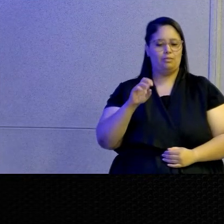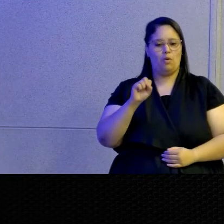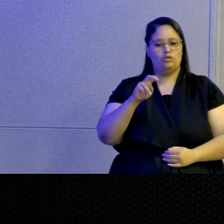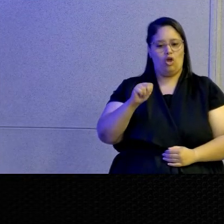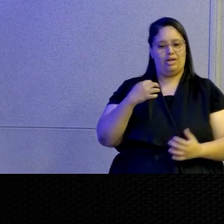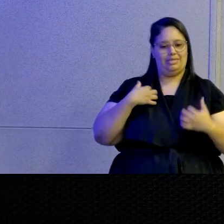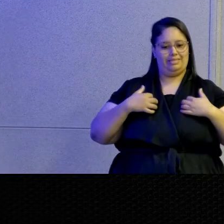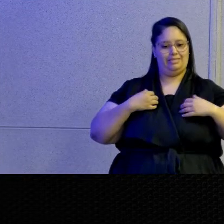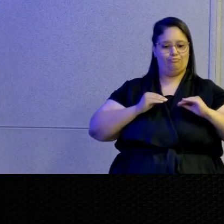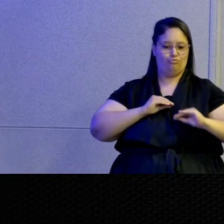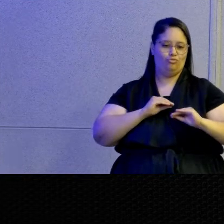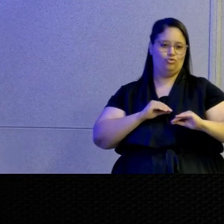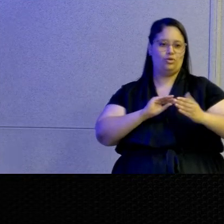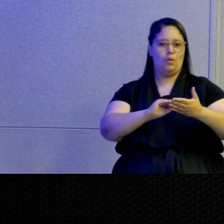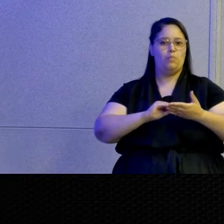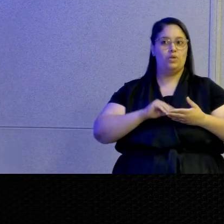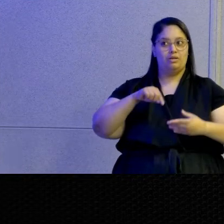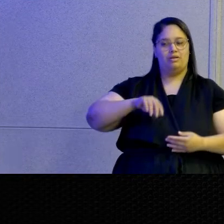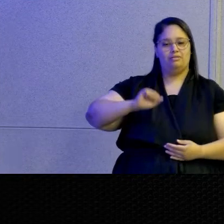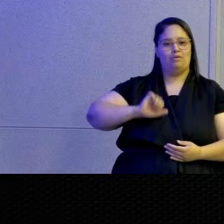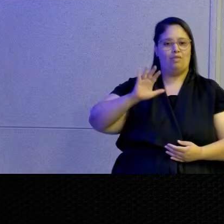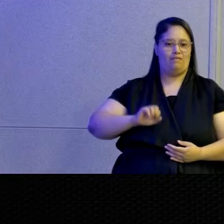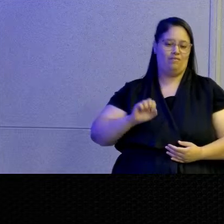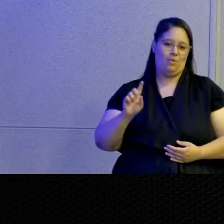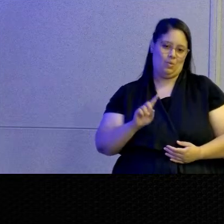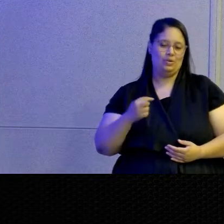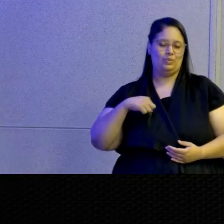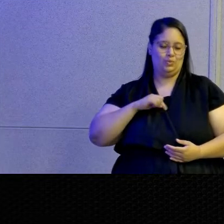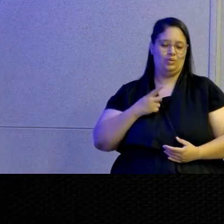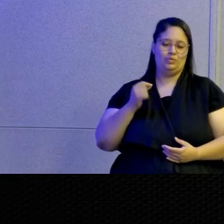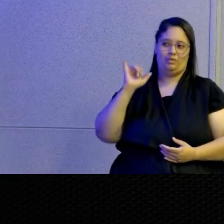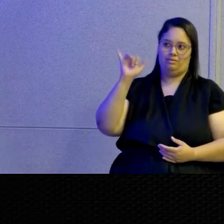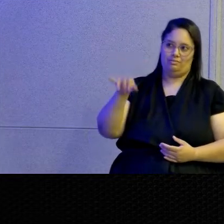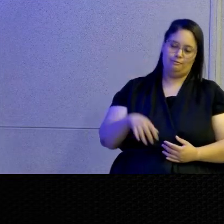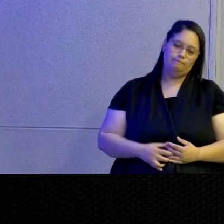what it will bring to South Africa. We do that.